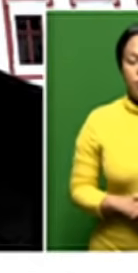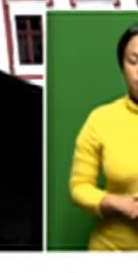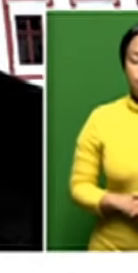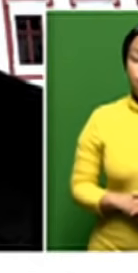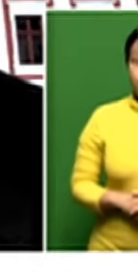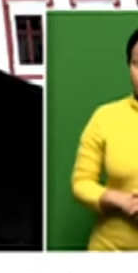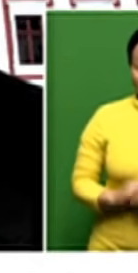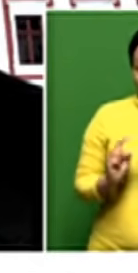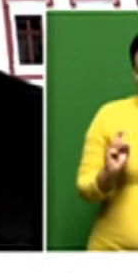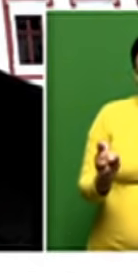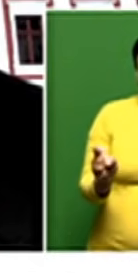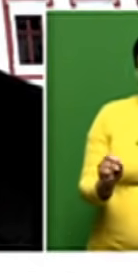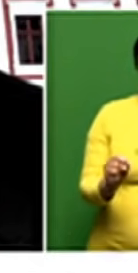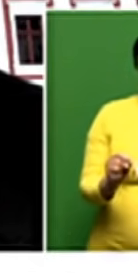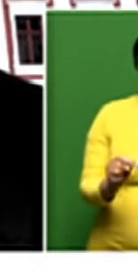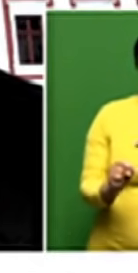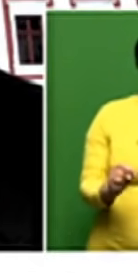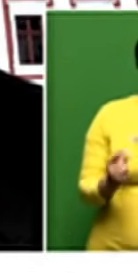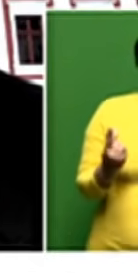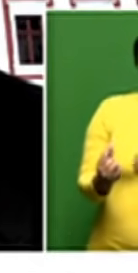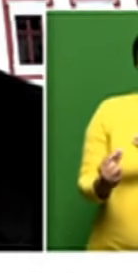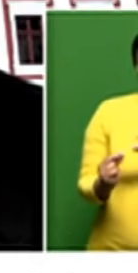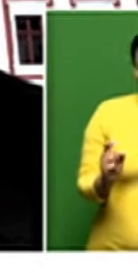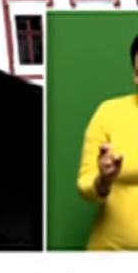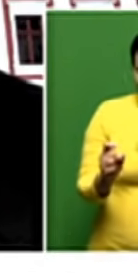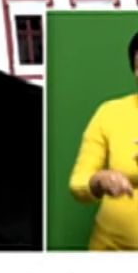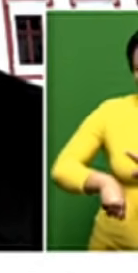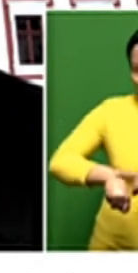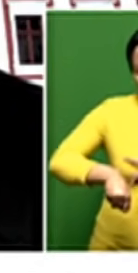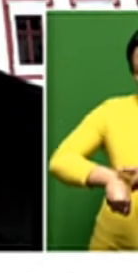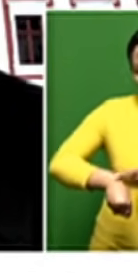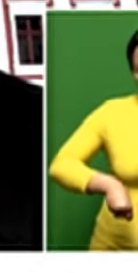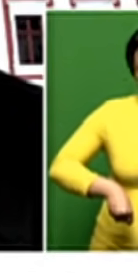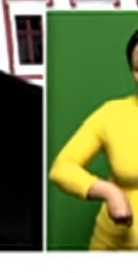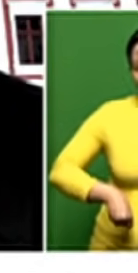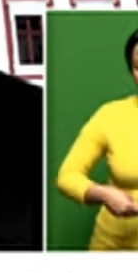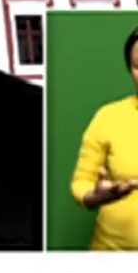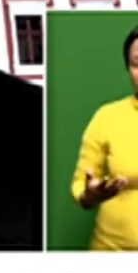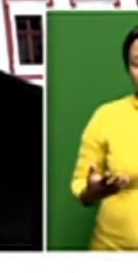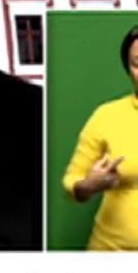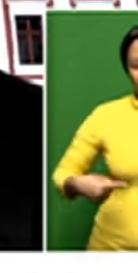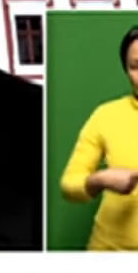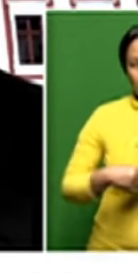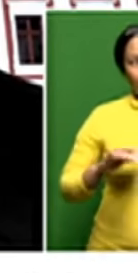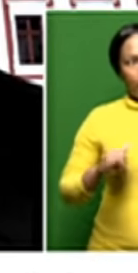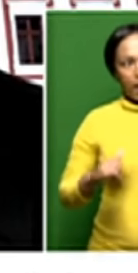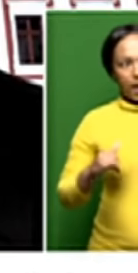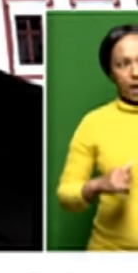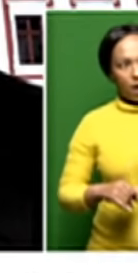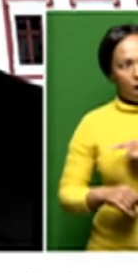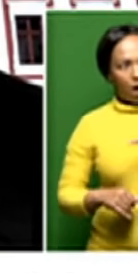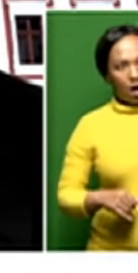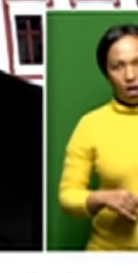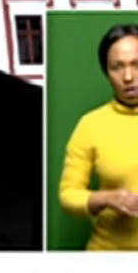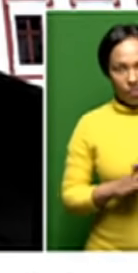matter of urgency, and I think that's how it needs to be dealt with, because we don't have the time at this point to have to wait to see results